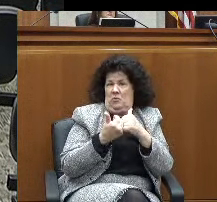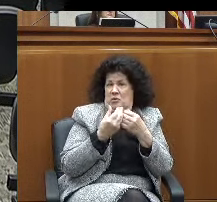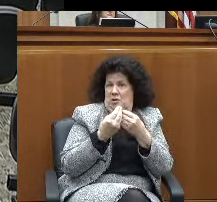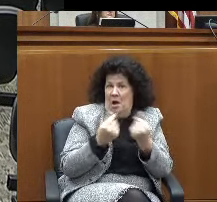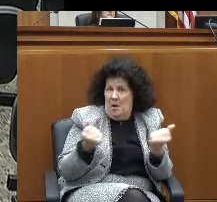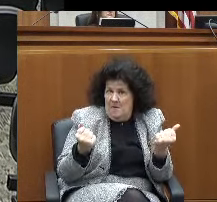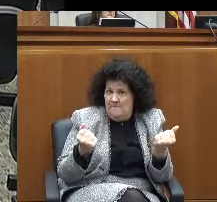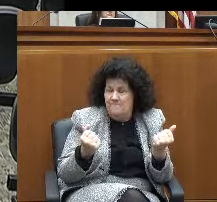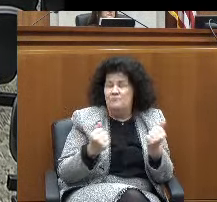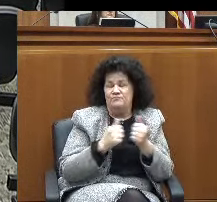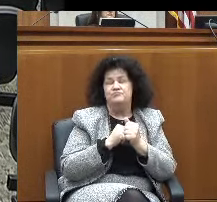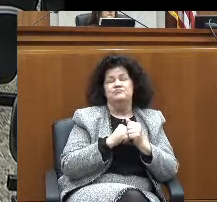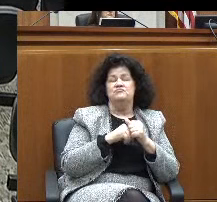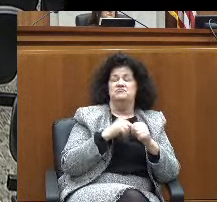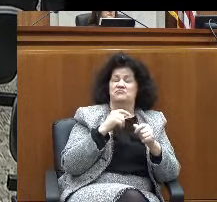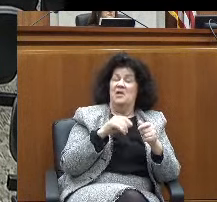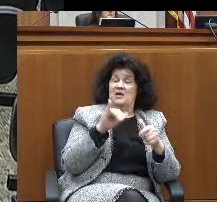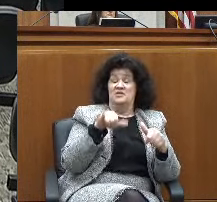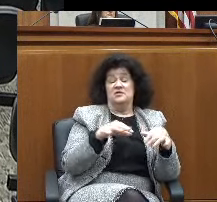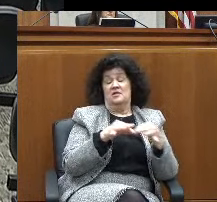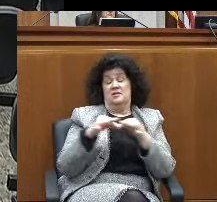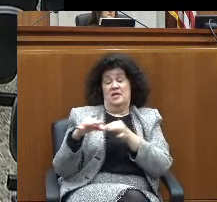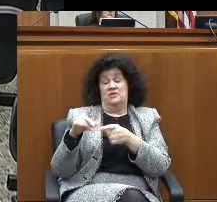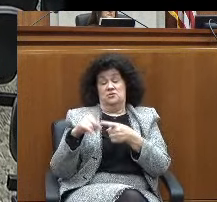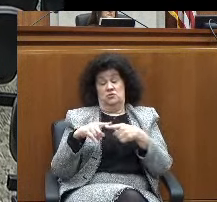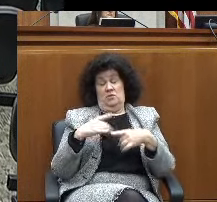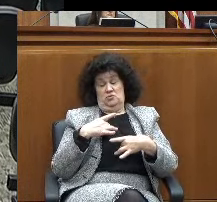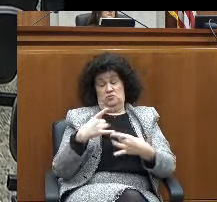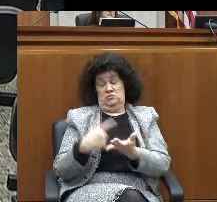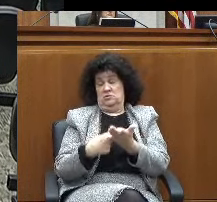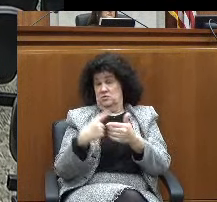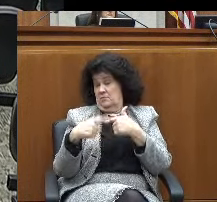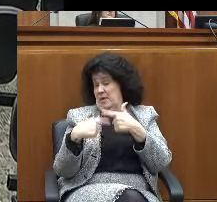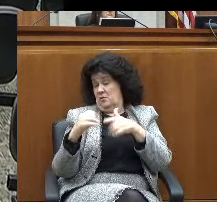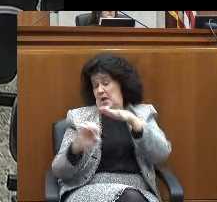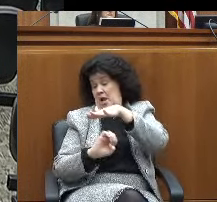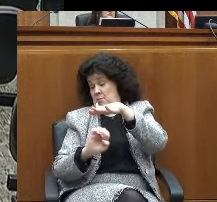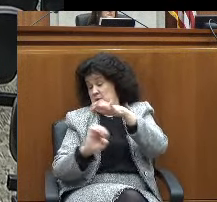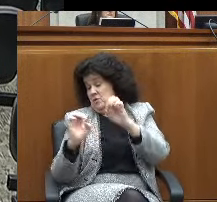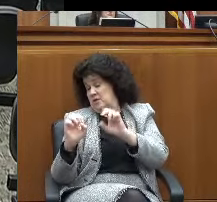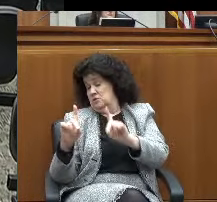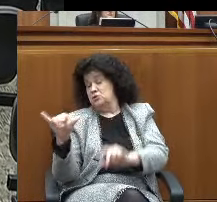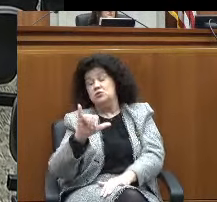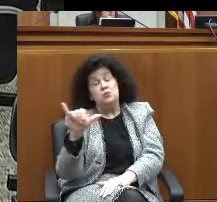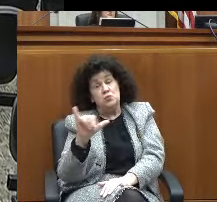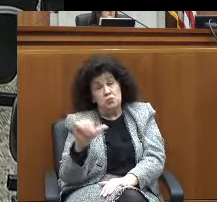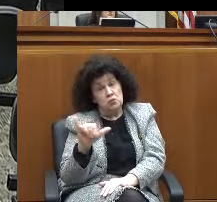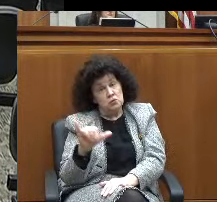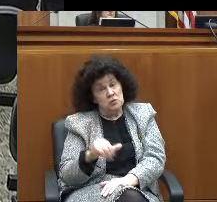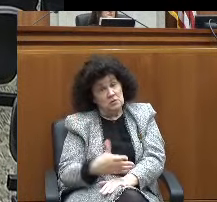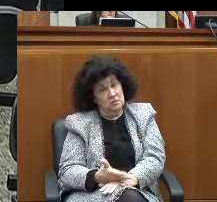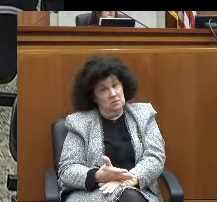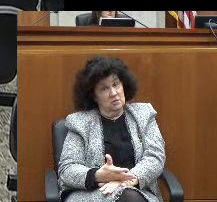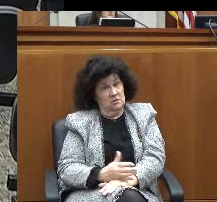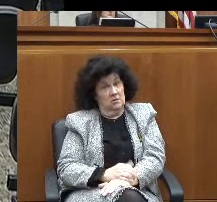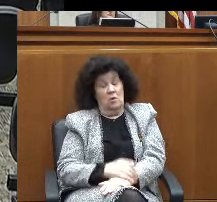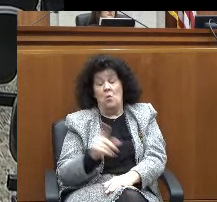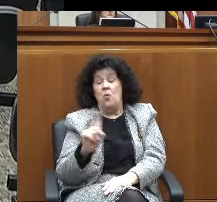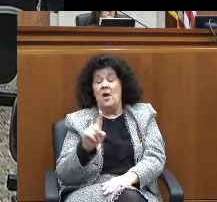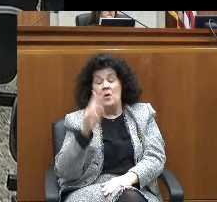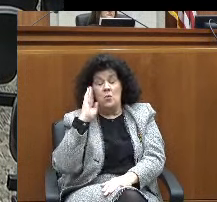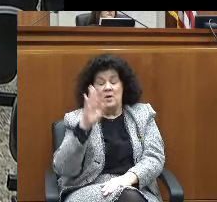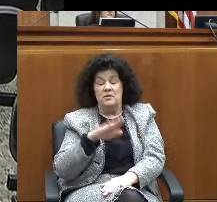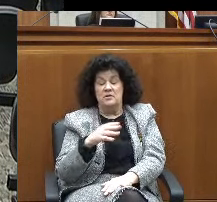think it helps, and then it's led to some interesting discussions at elementary education too. Where are these kids going? What, you know, when we make these